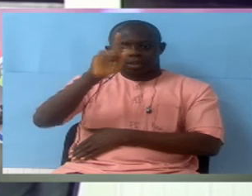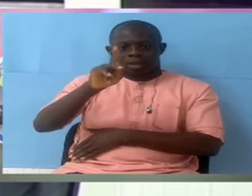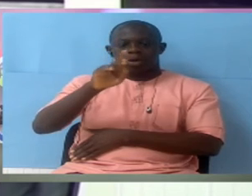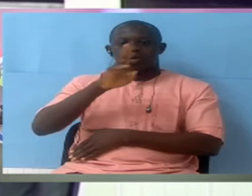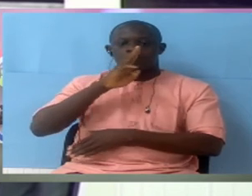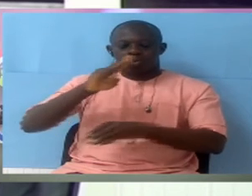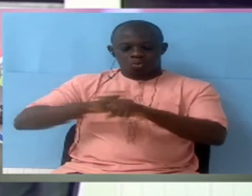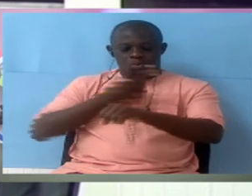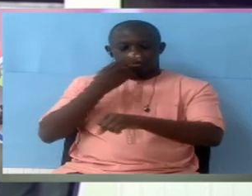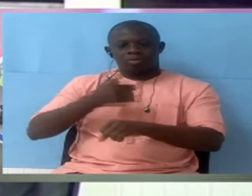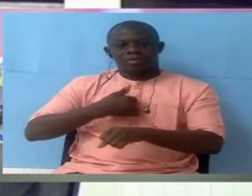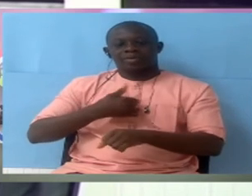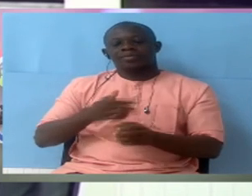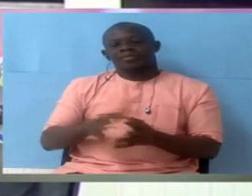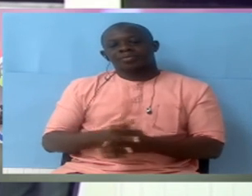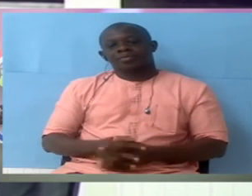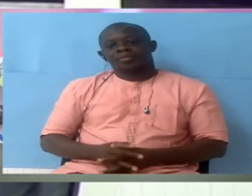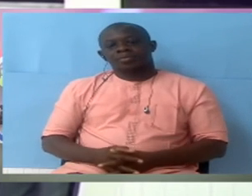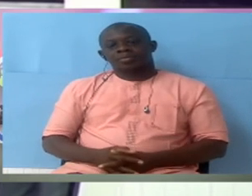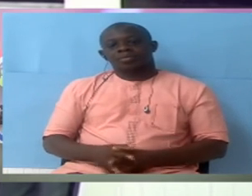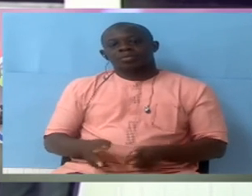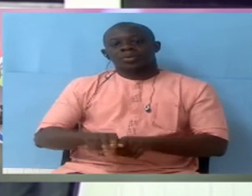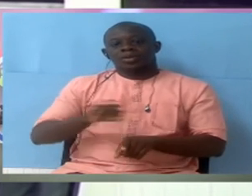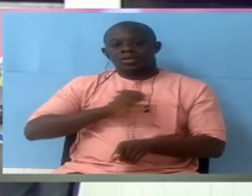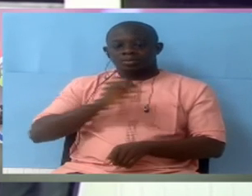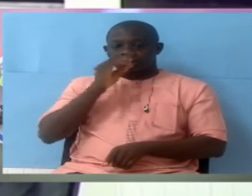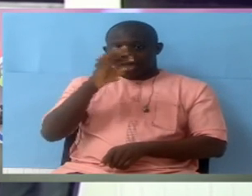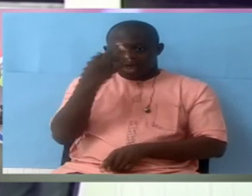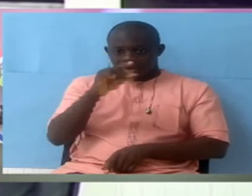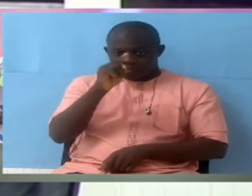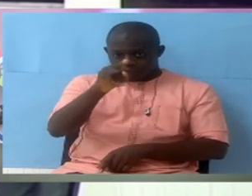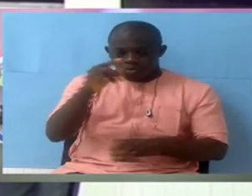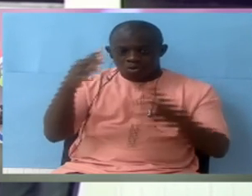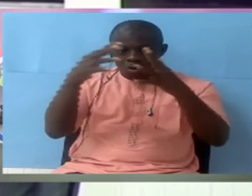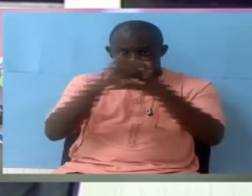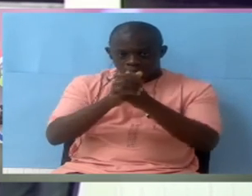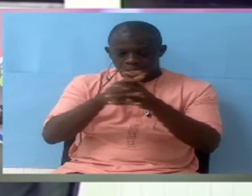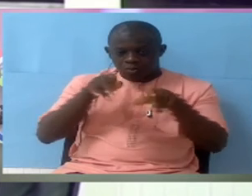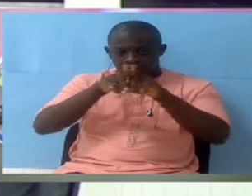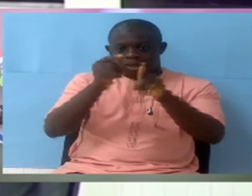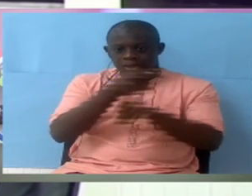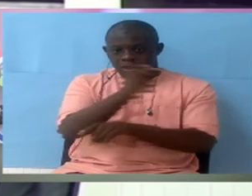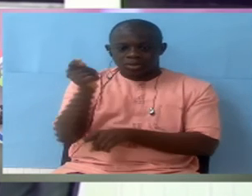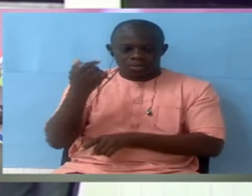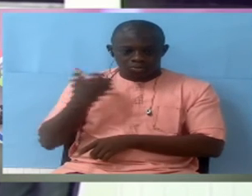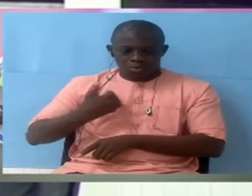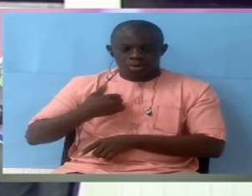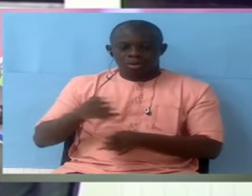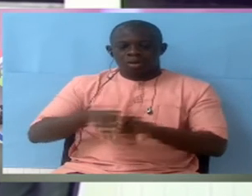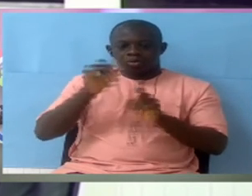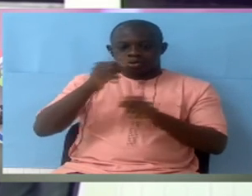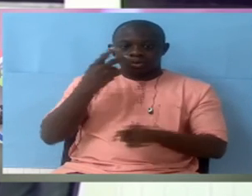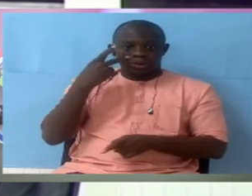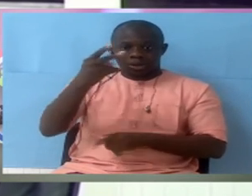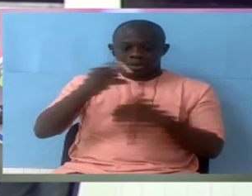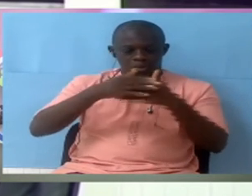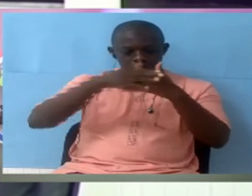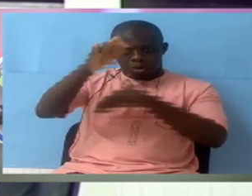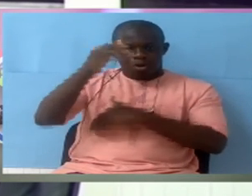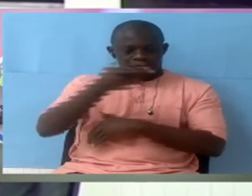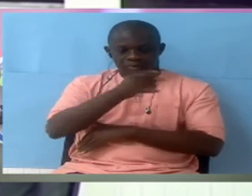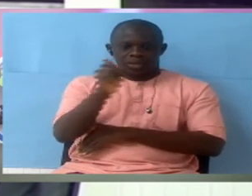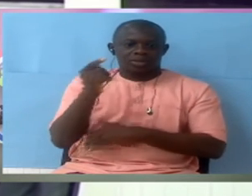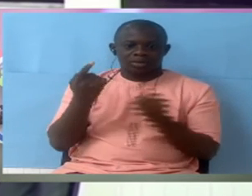moma gañ. He said if you don't cooperate, munema so andul ak liño wax, you will see more of this. Di nga gis lenen lu